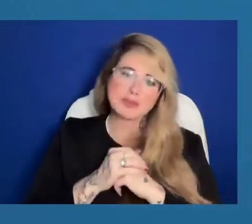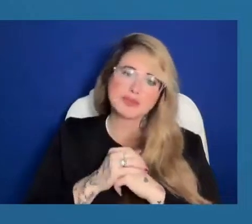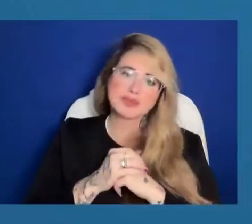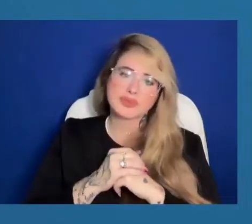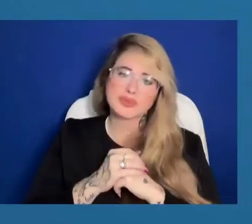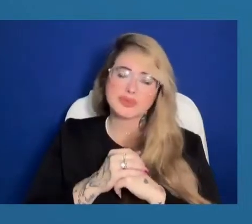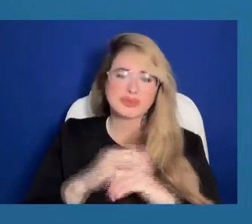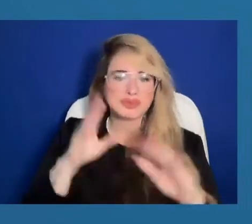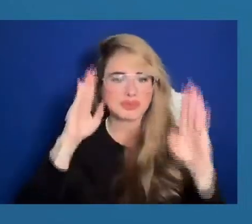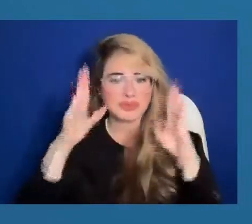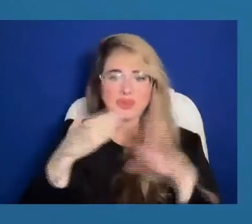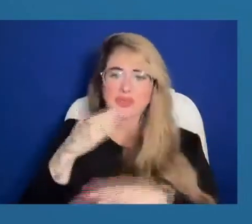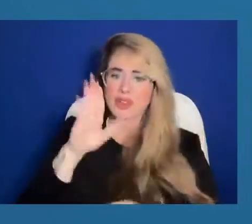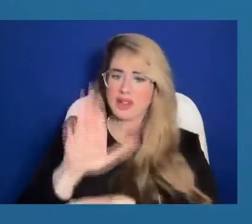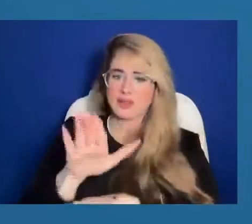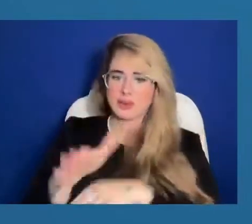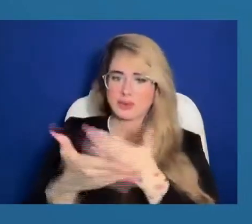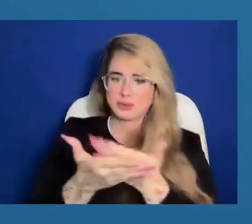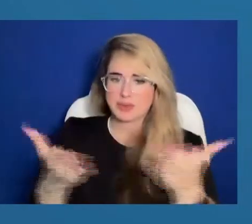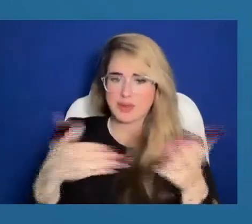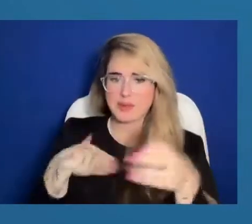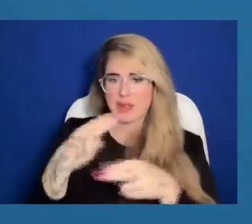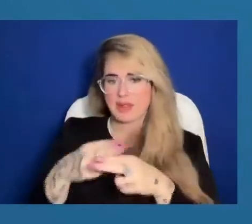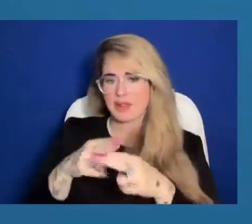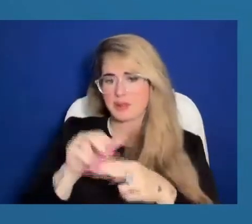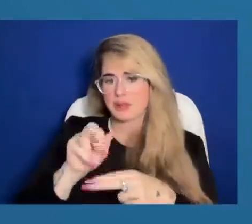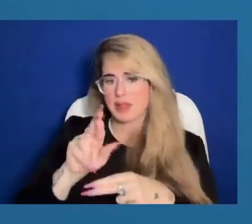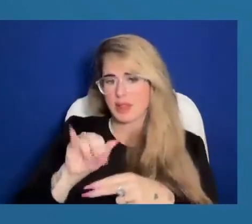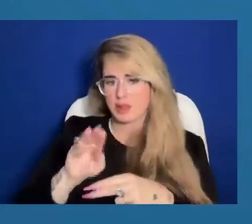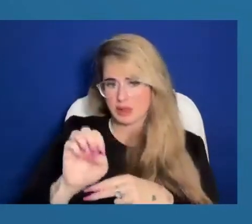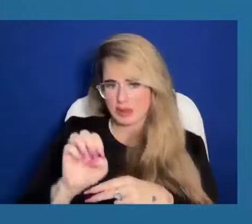Good afternoon, everybody. My name is Ari Moma,